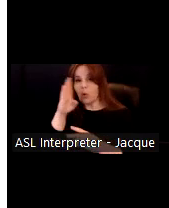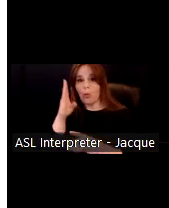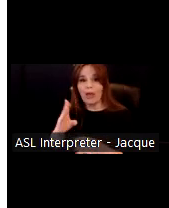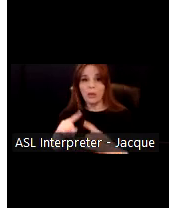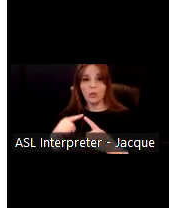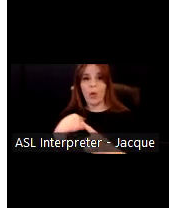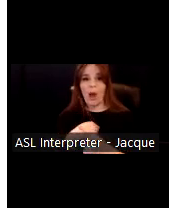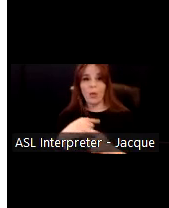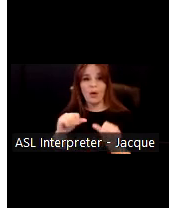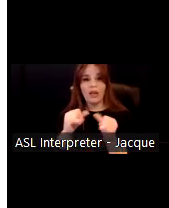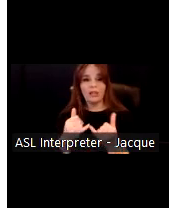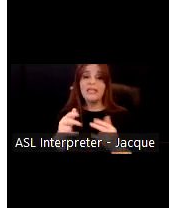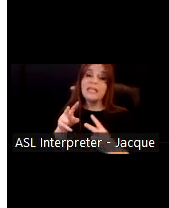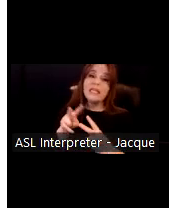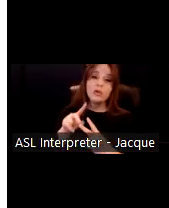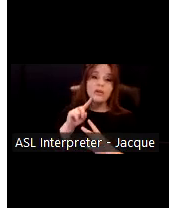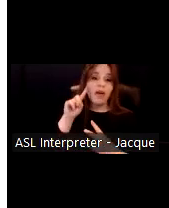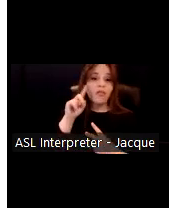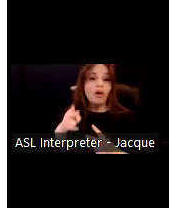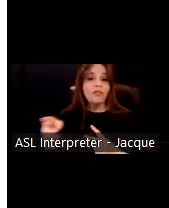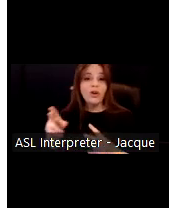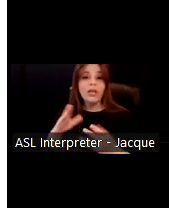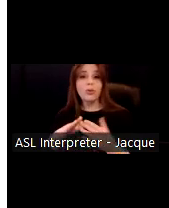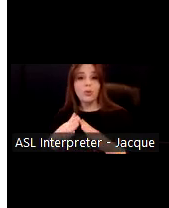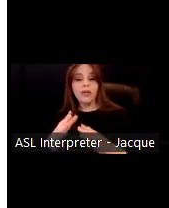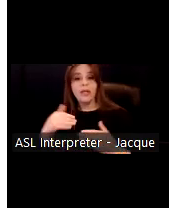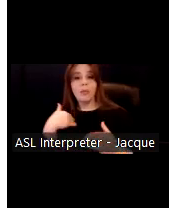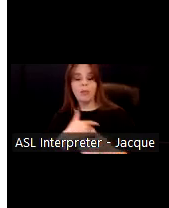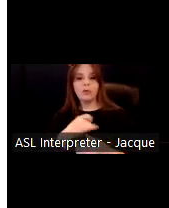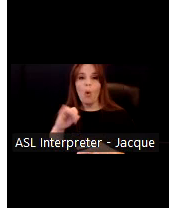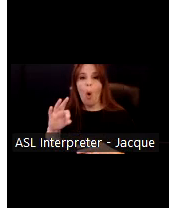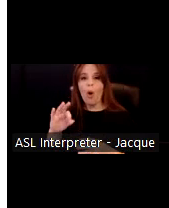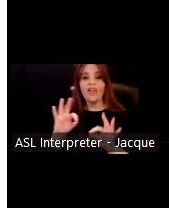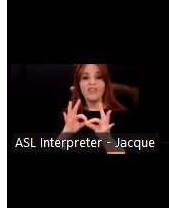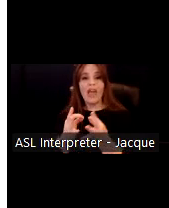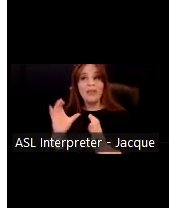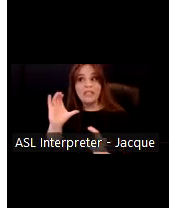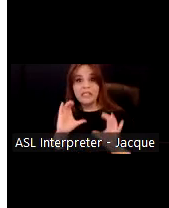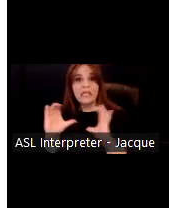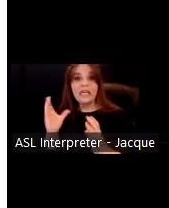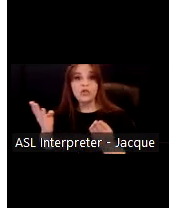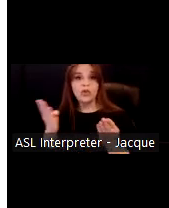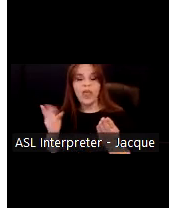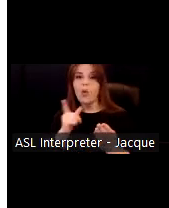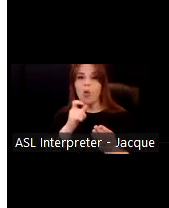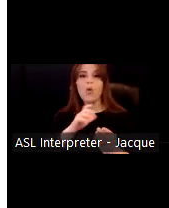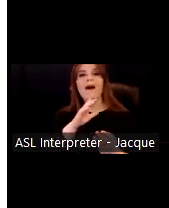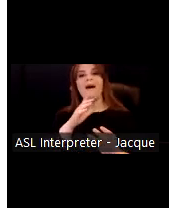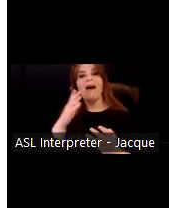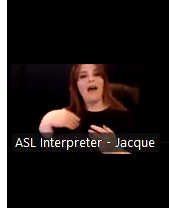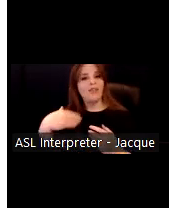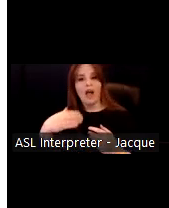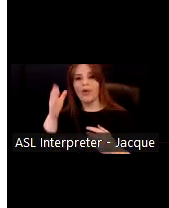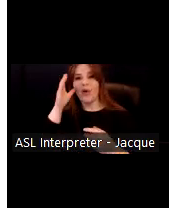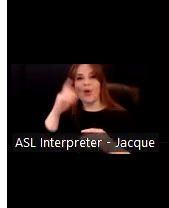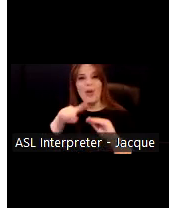either deaf and hard of hearing community members or family seeking services that have not yet found out about ESIT services through